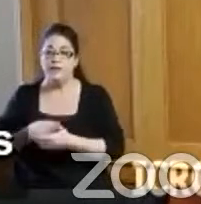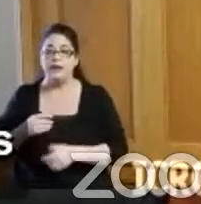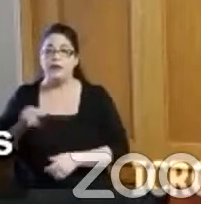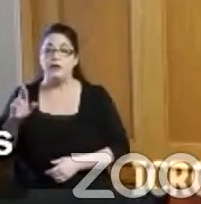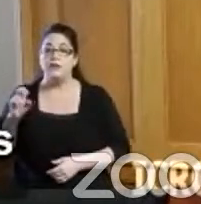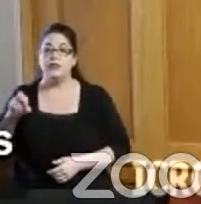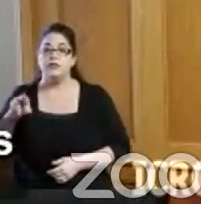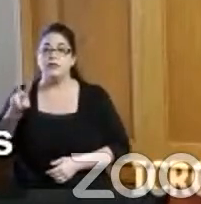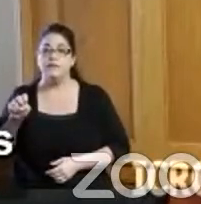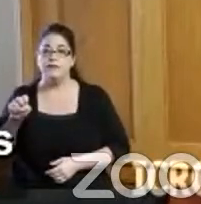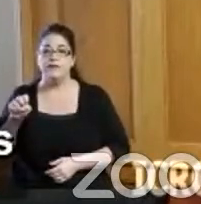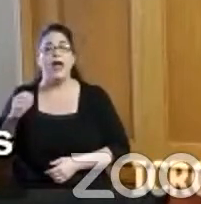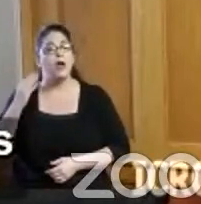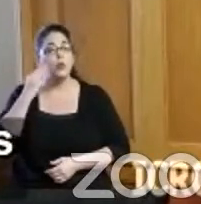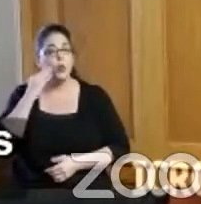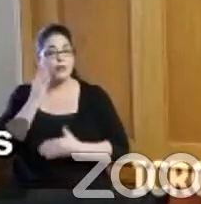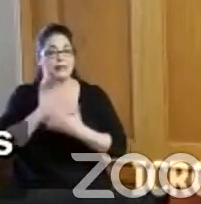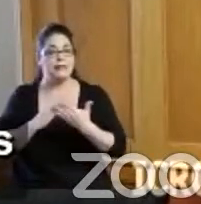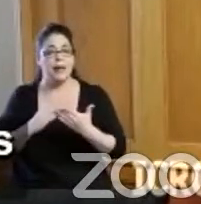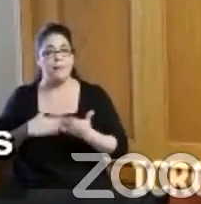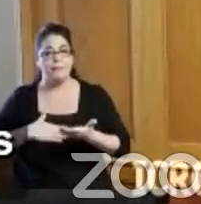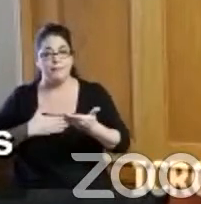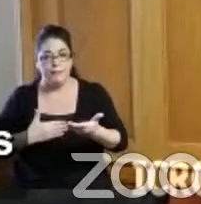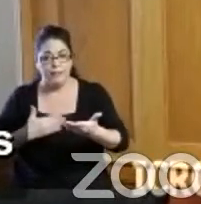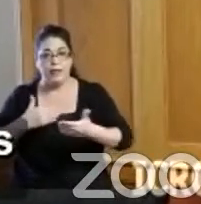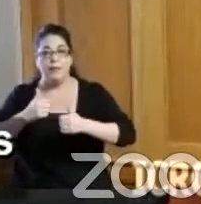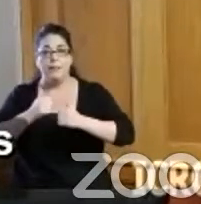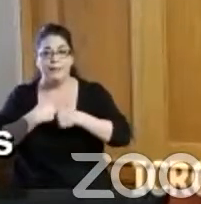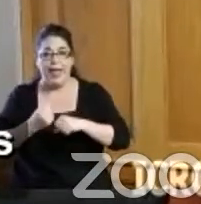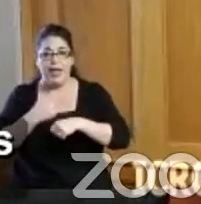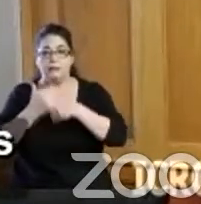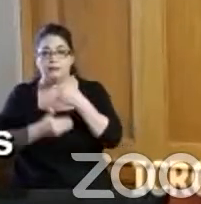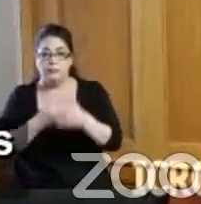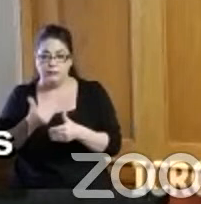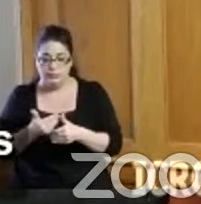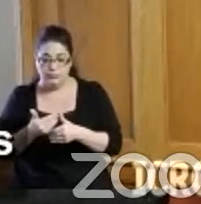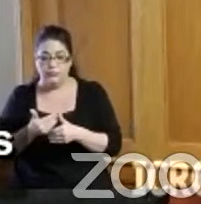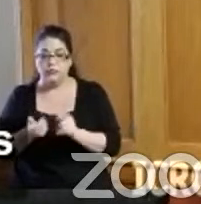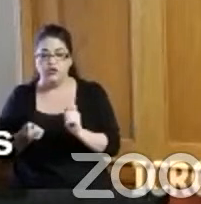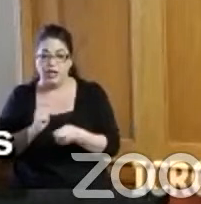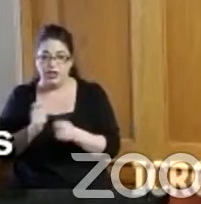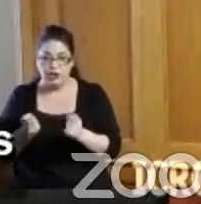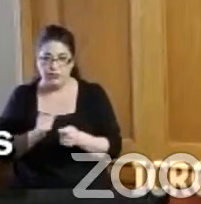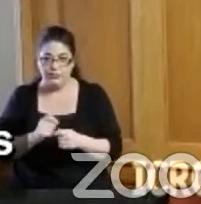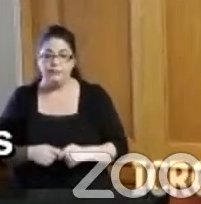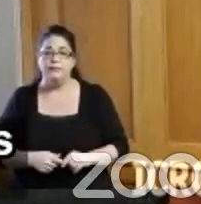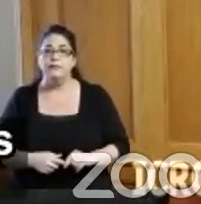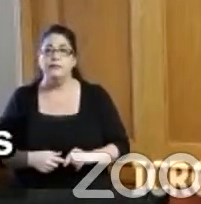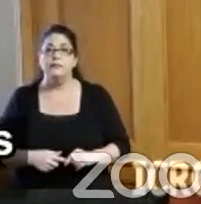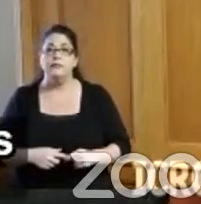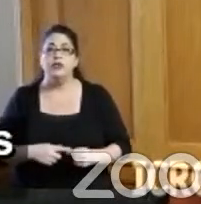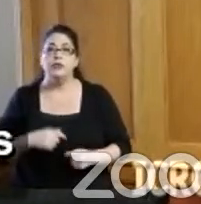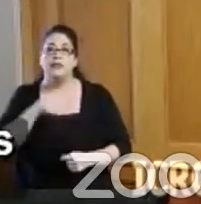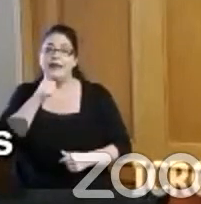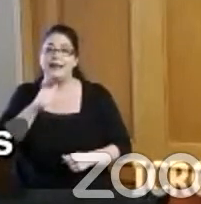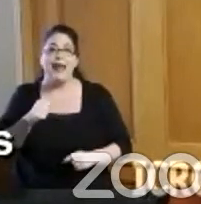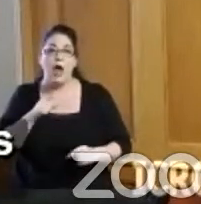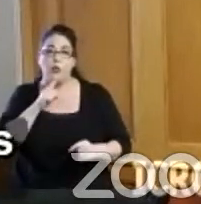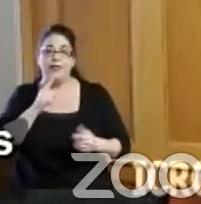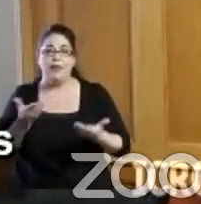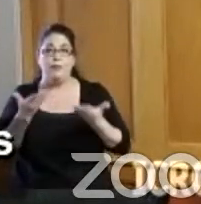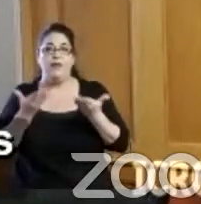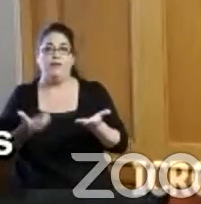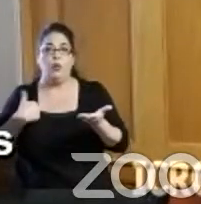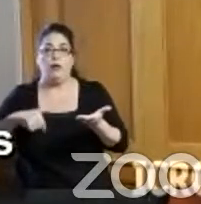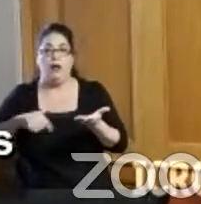some concessions made through as the process went forward, and I know you referred to those as not really before us, but I'm